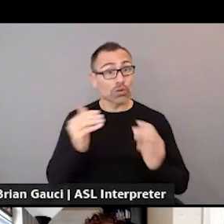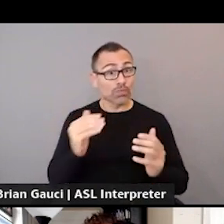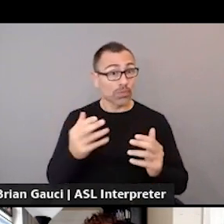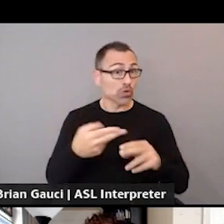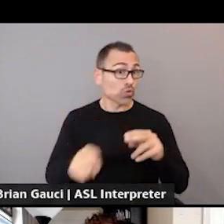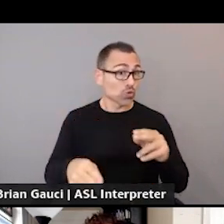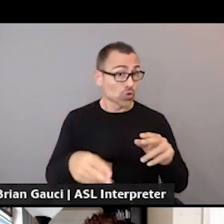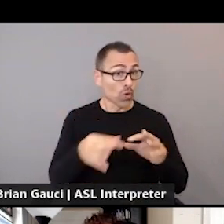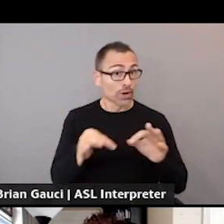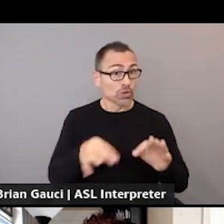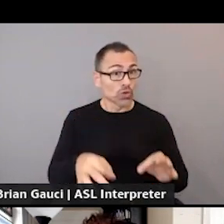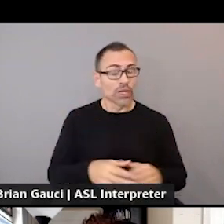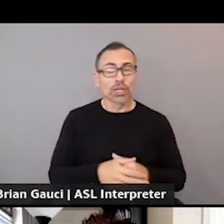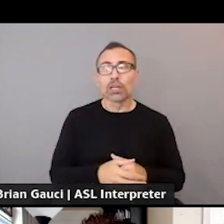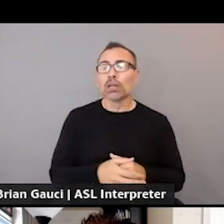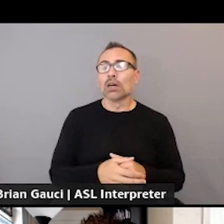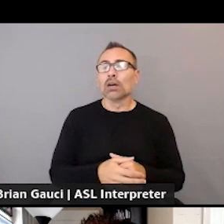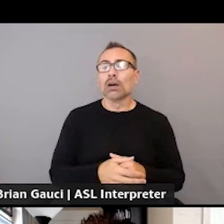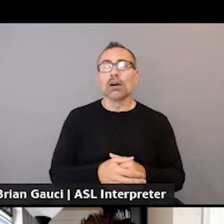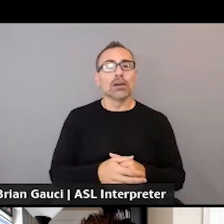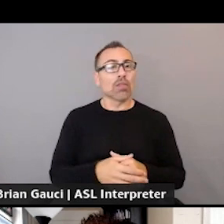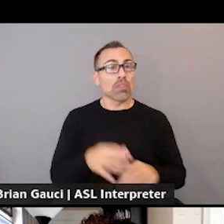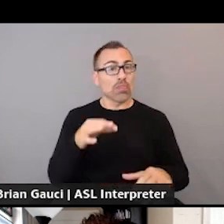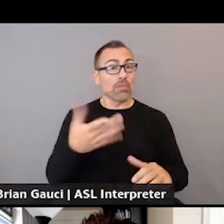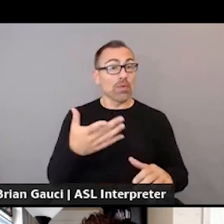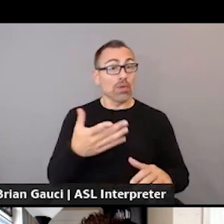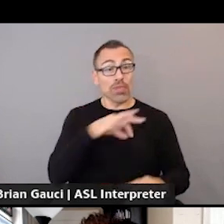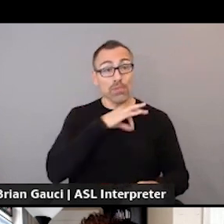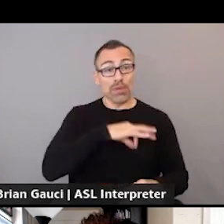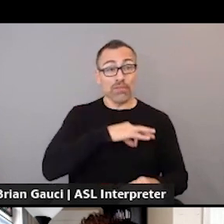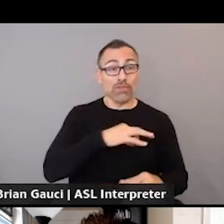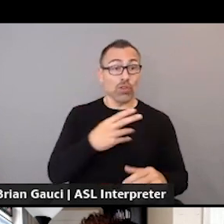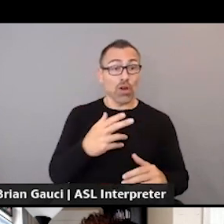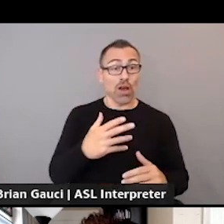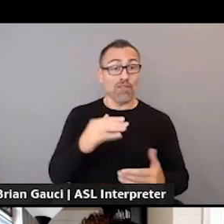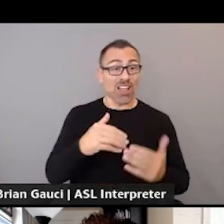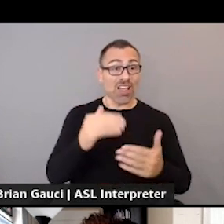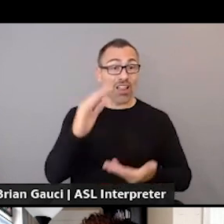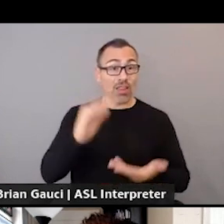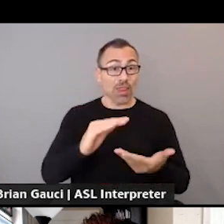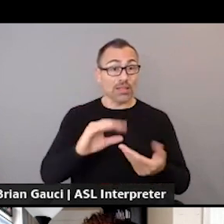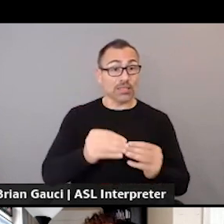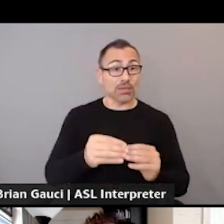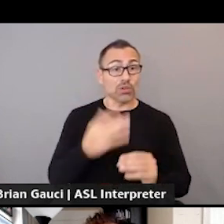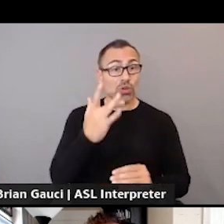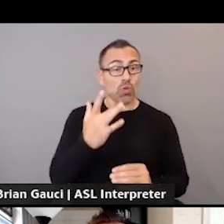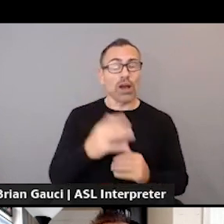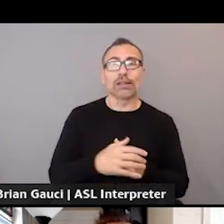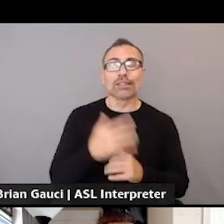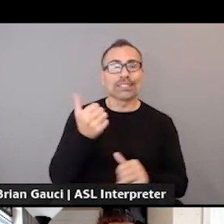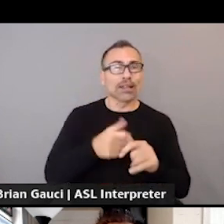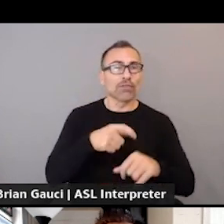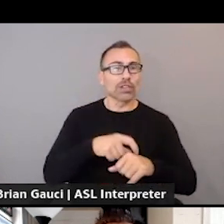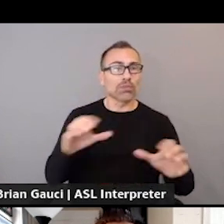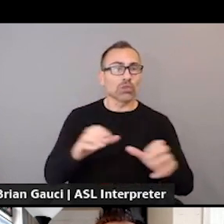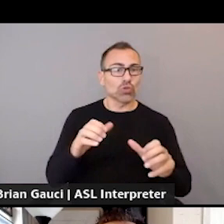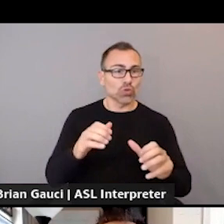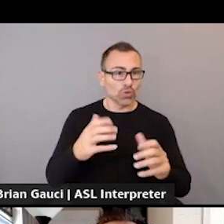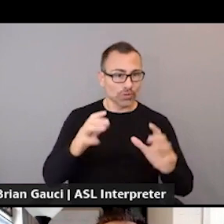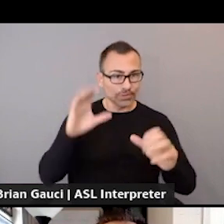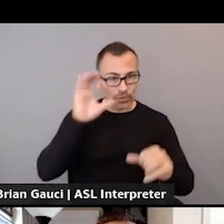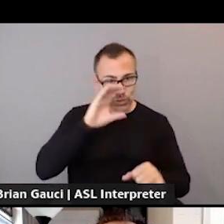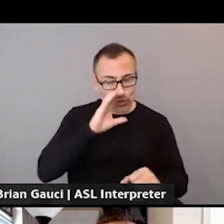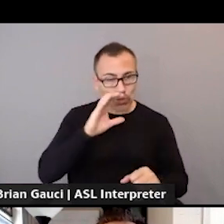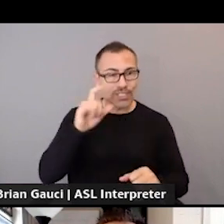benefit of creating shorter strings and why people want to do this is because every time you do a search and I have to calculate that